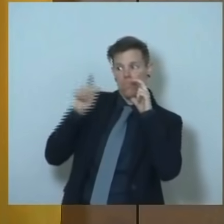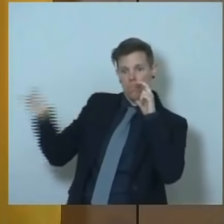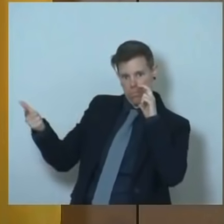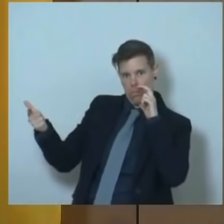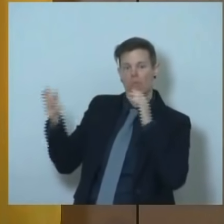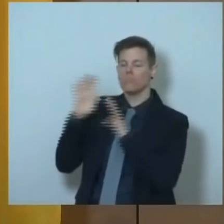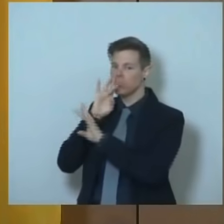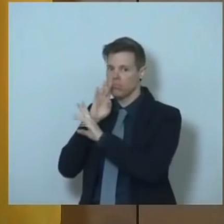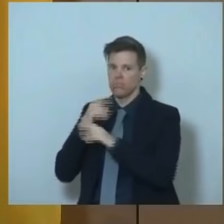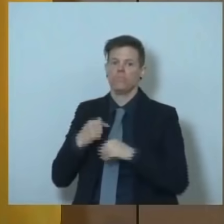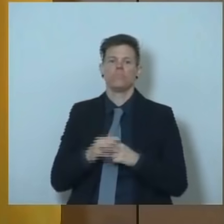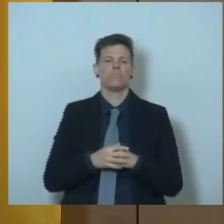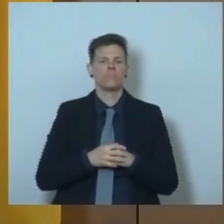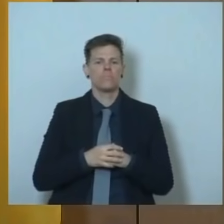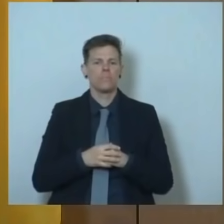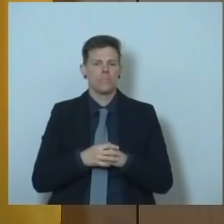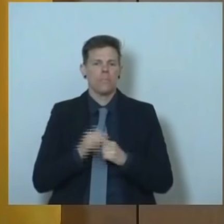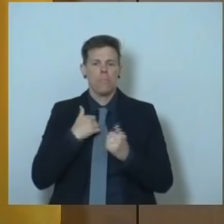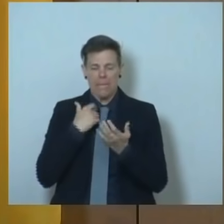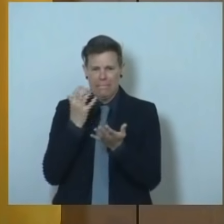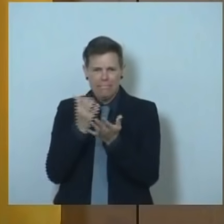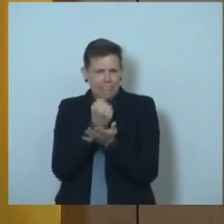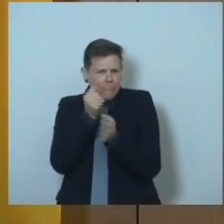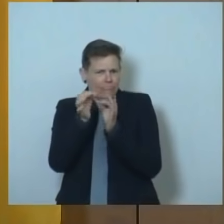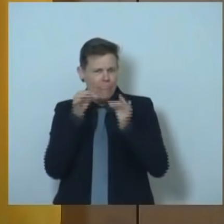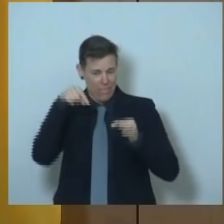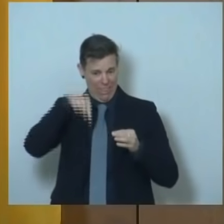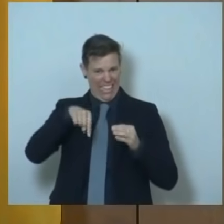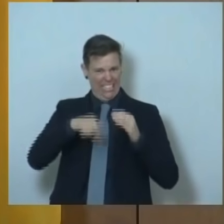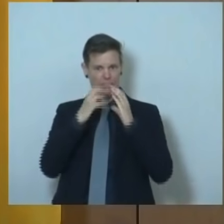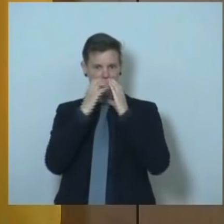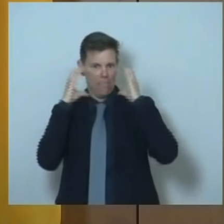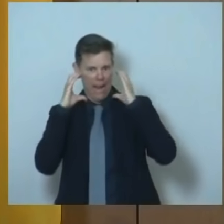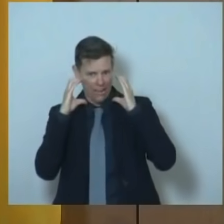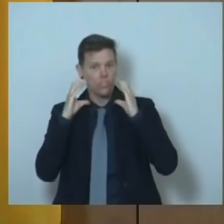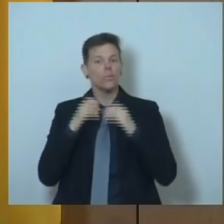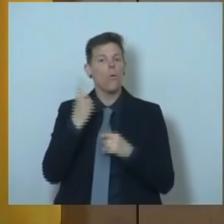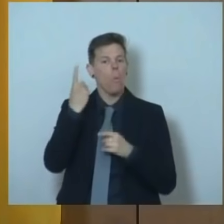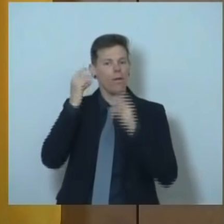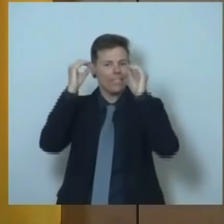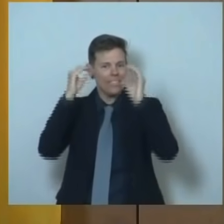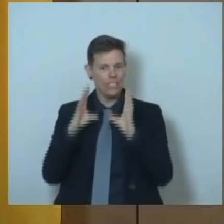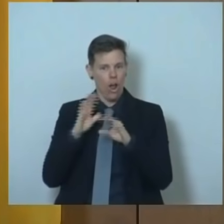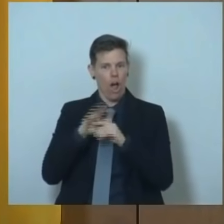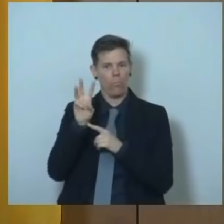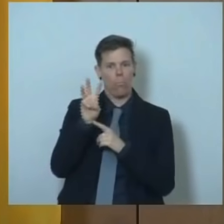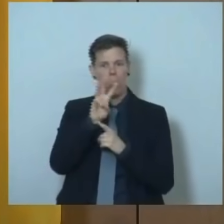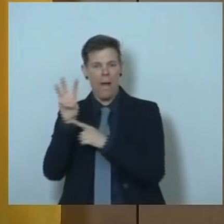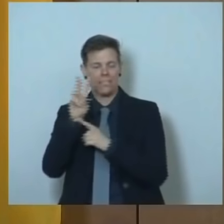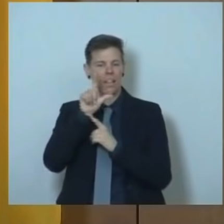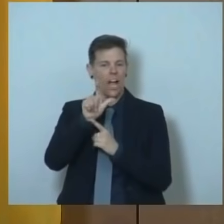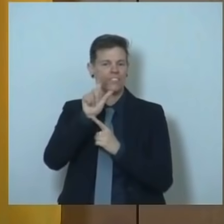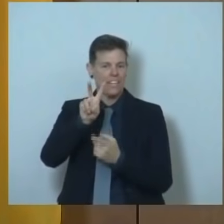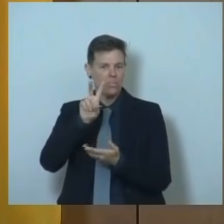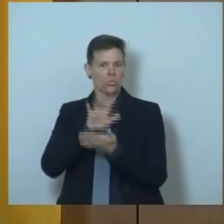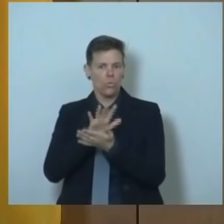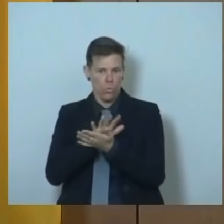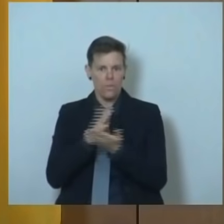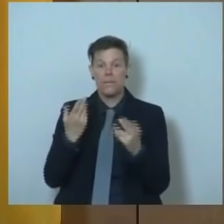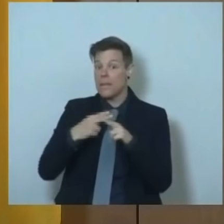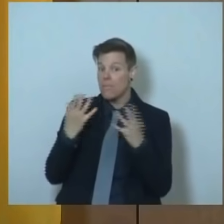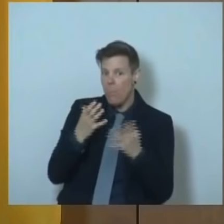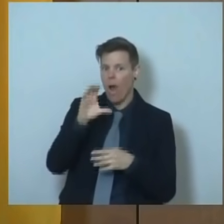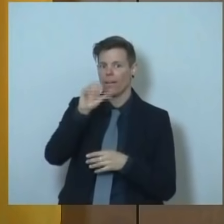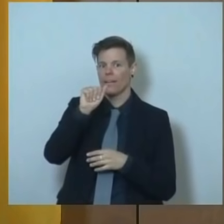bit about this mask. This is made by a teacher at West Las Vegas. Her name is Candace Thomas, and